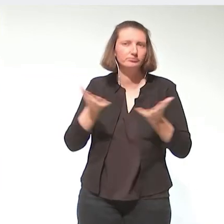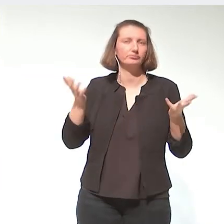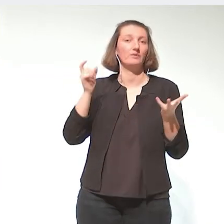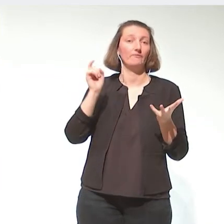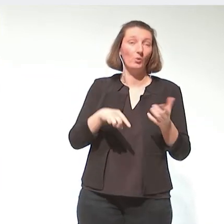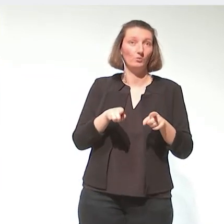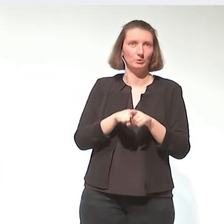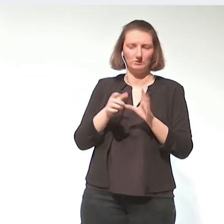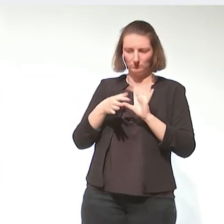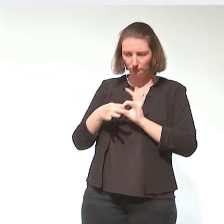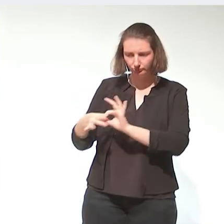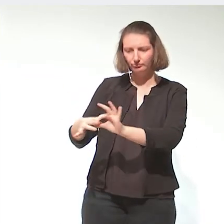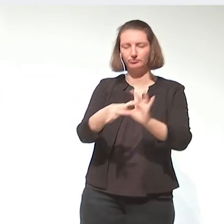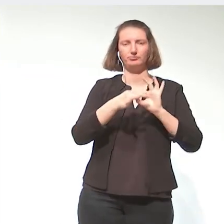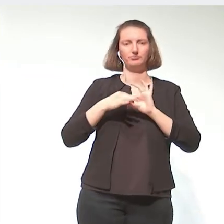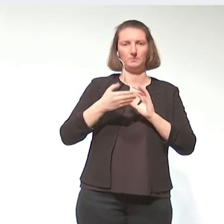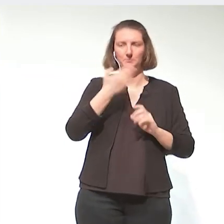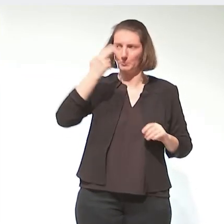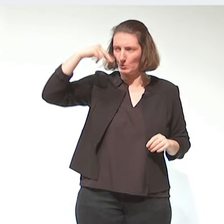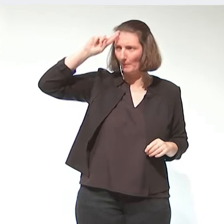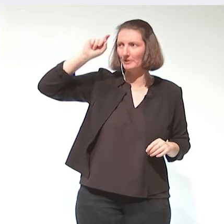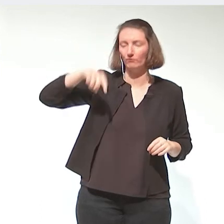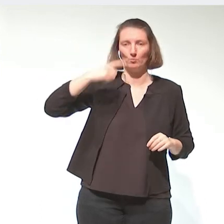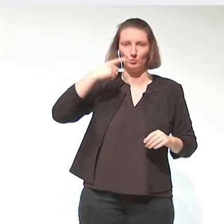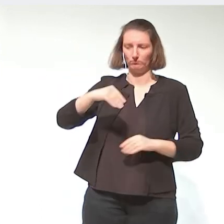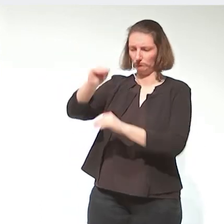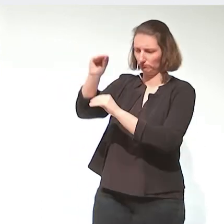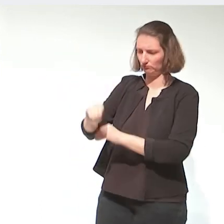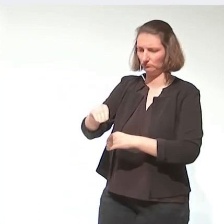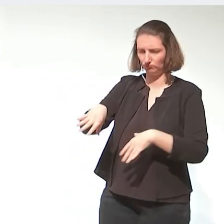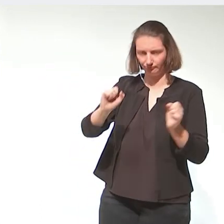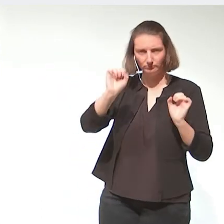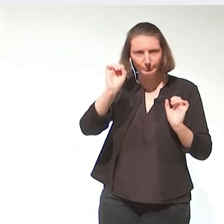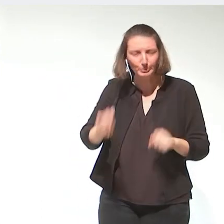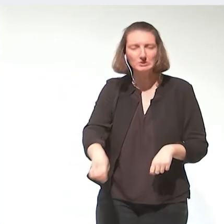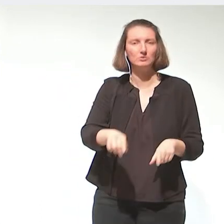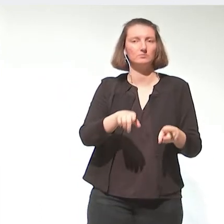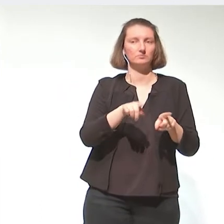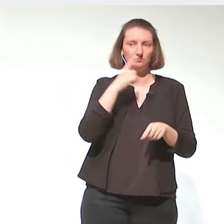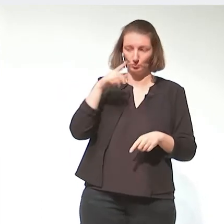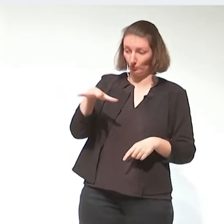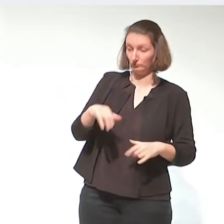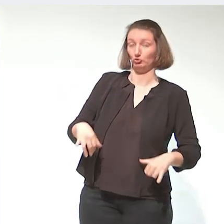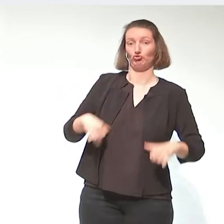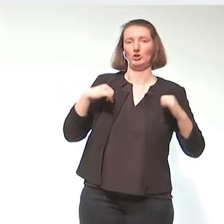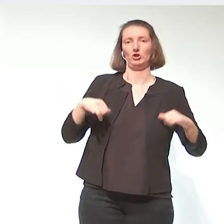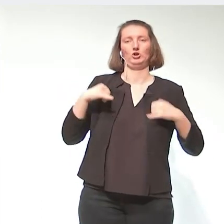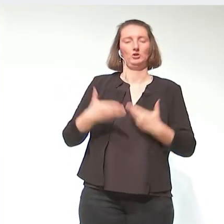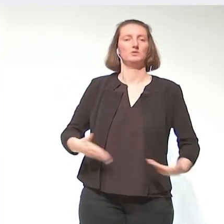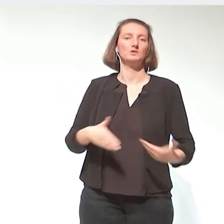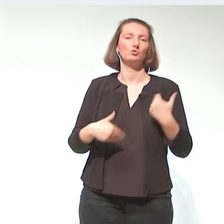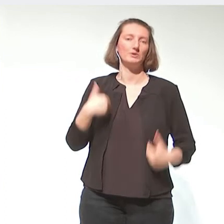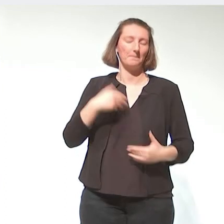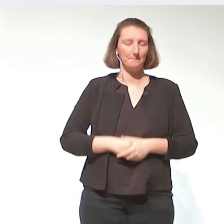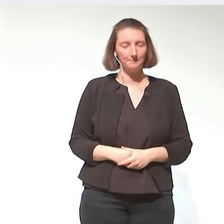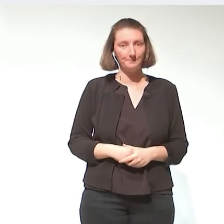technology that is developed specifically for the handicapped right across the EU to offer jobs